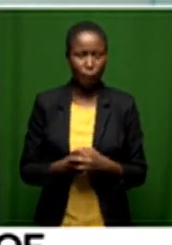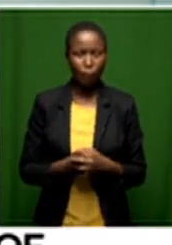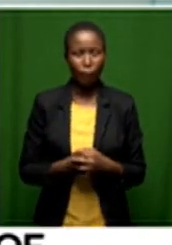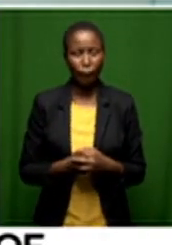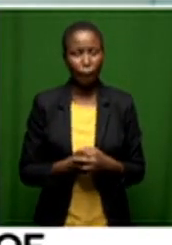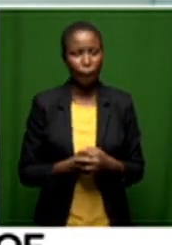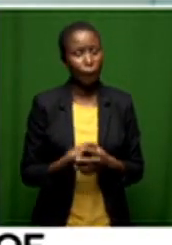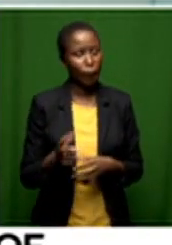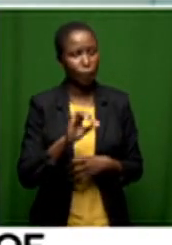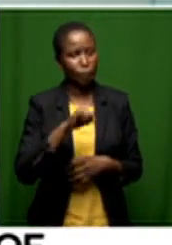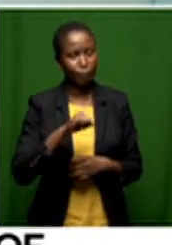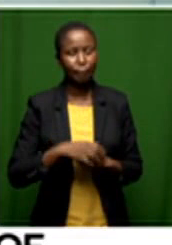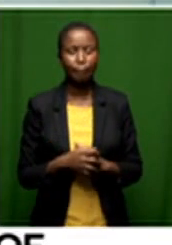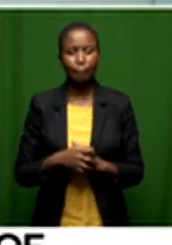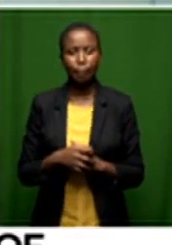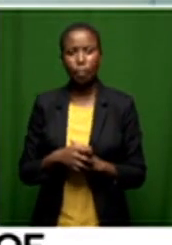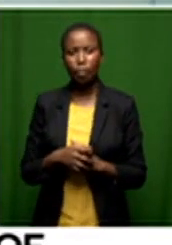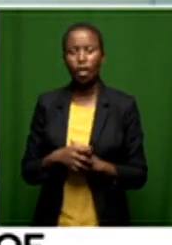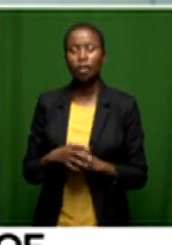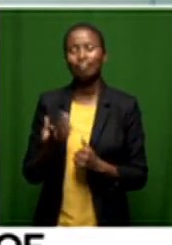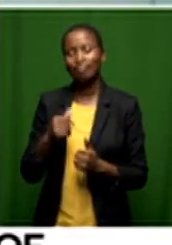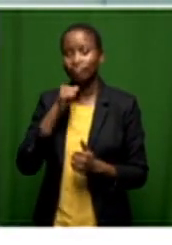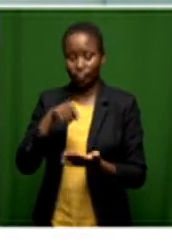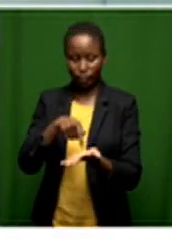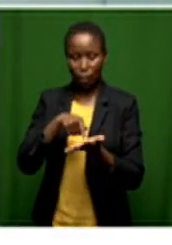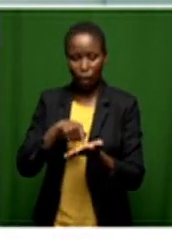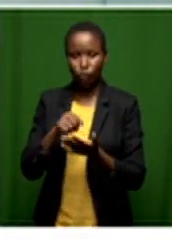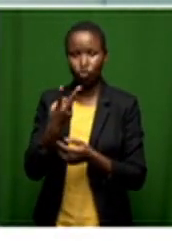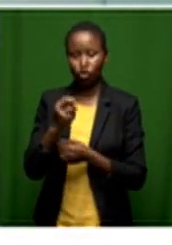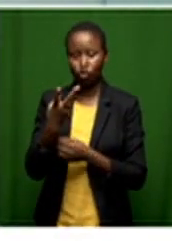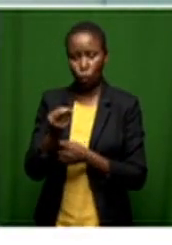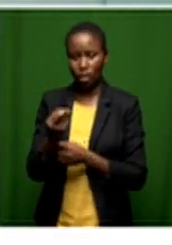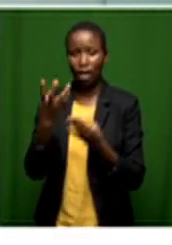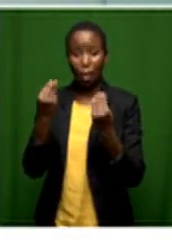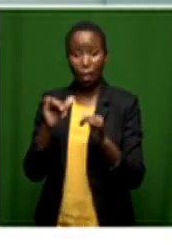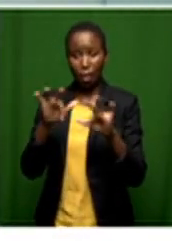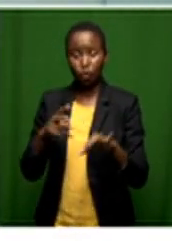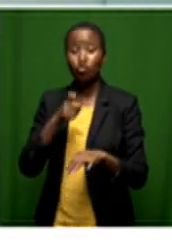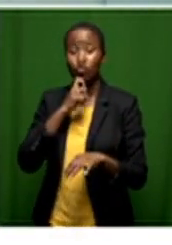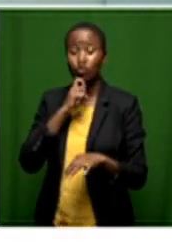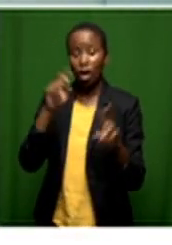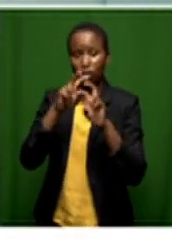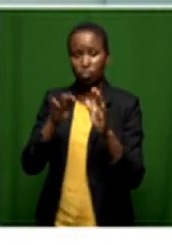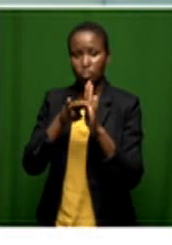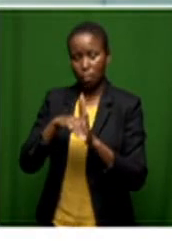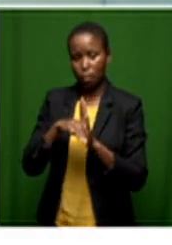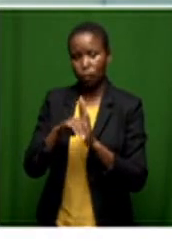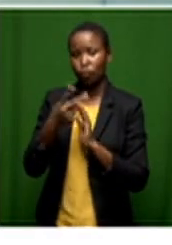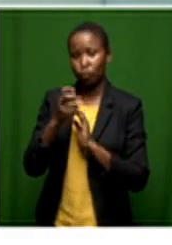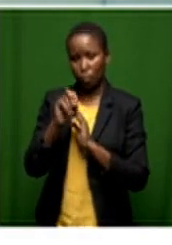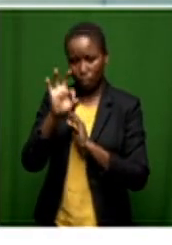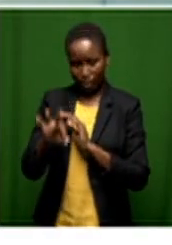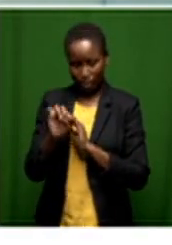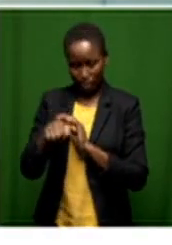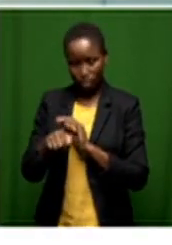Yes, I mean, even though the demand for 2020 dropped by 5% because of the reduced outages or